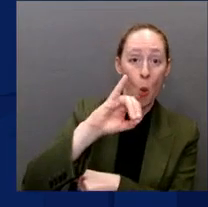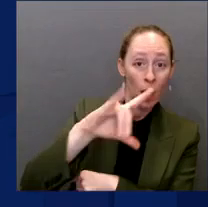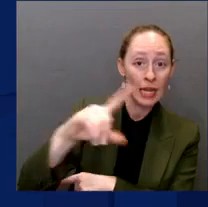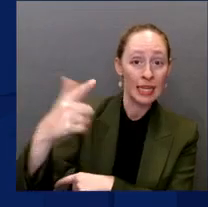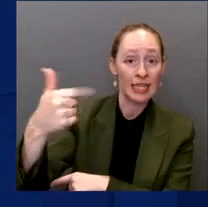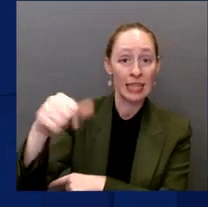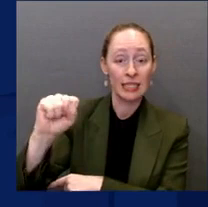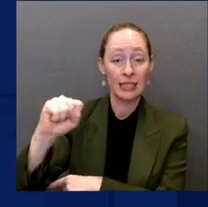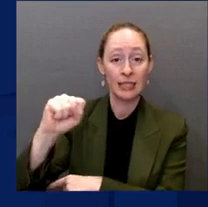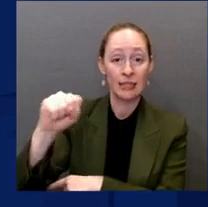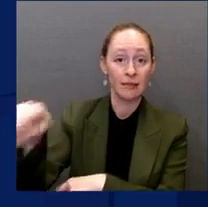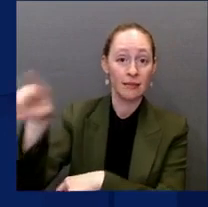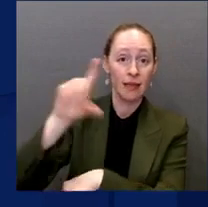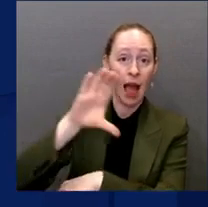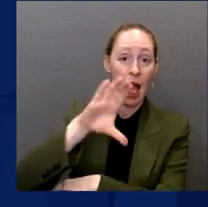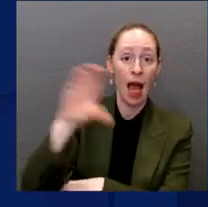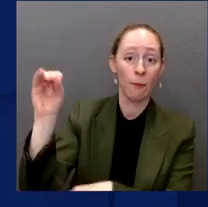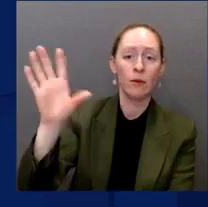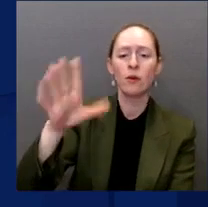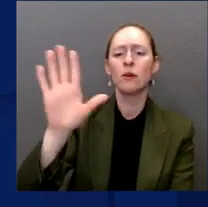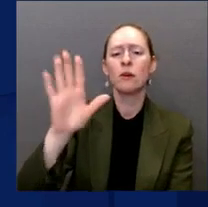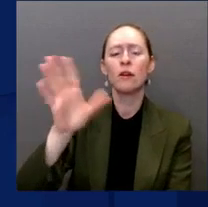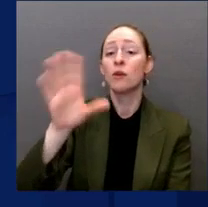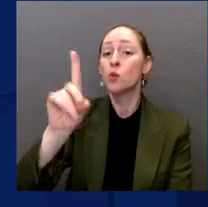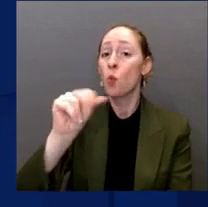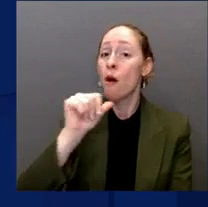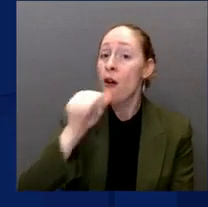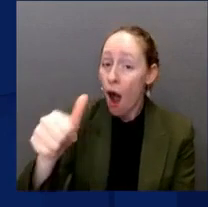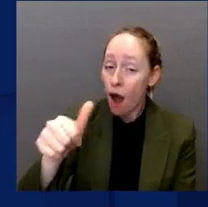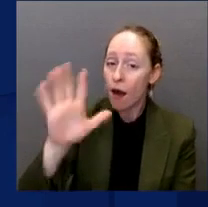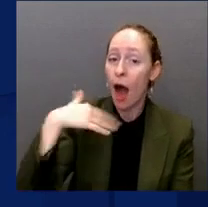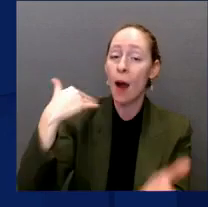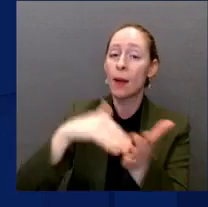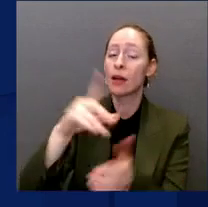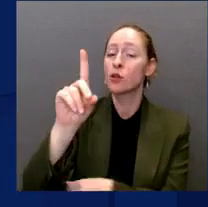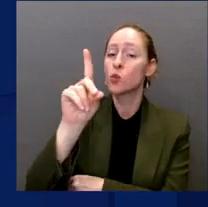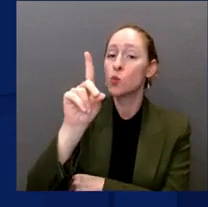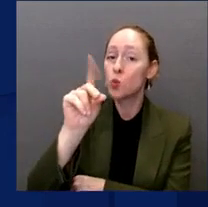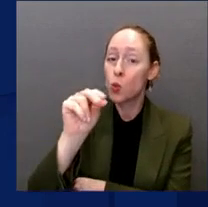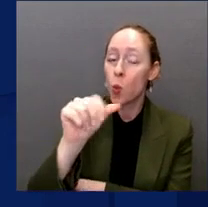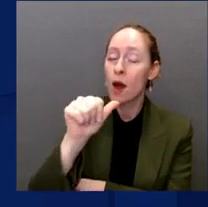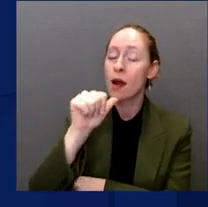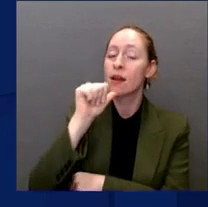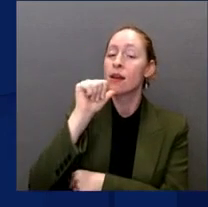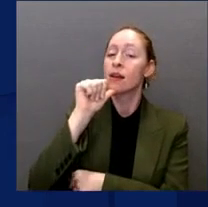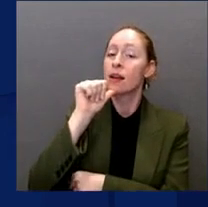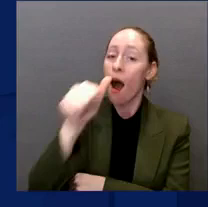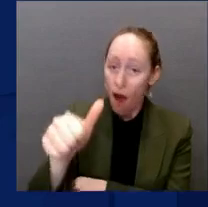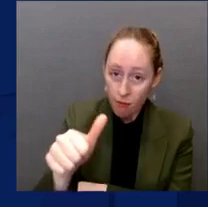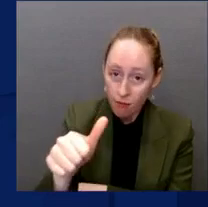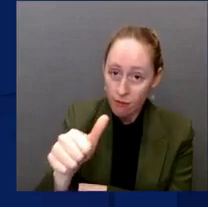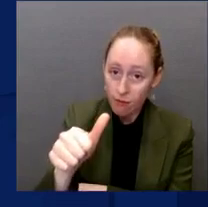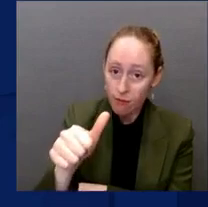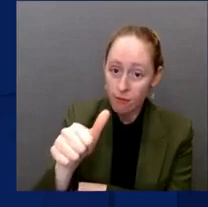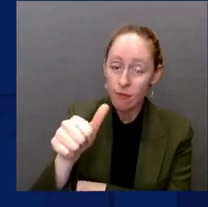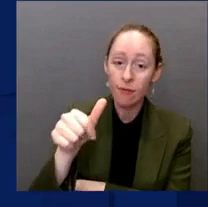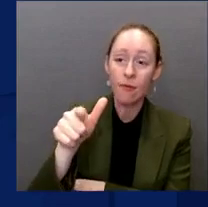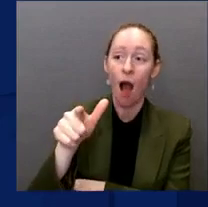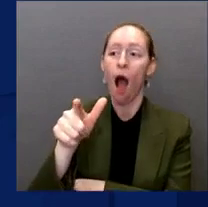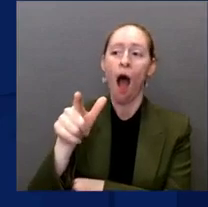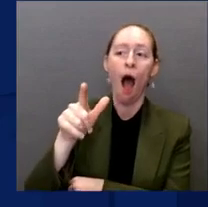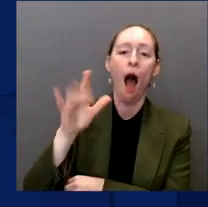me repeat, do not use this as an excuse to raise gasoline prices or gouge the American people.